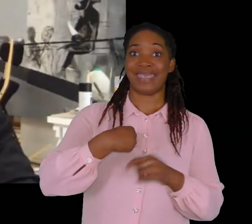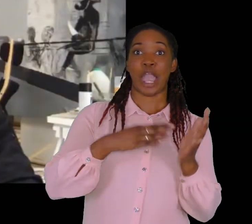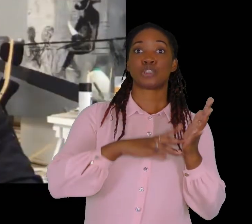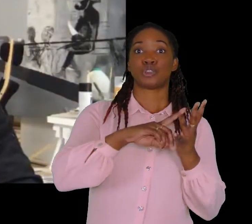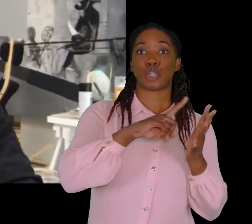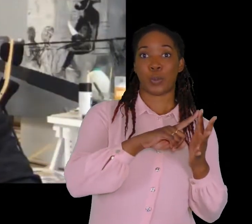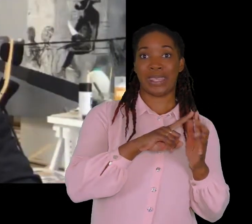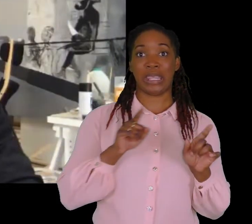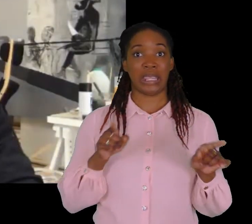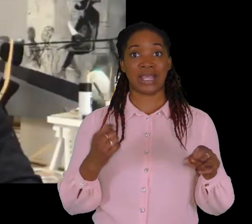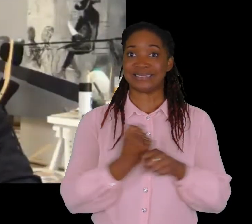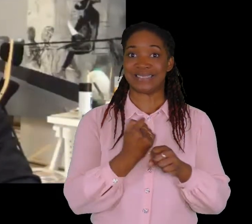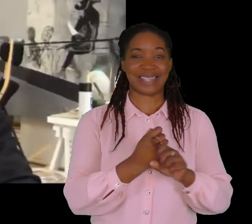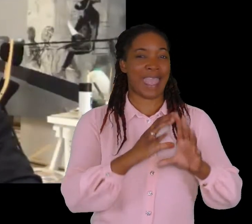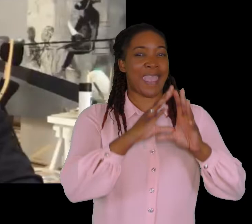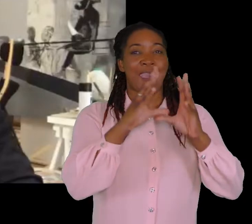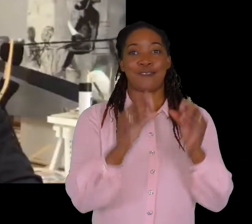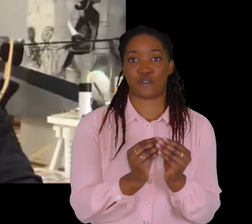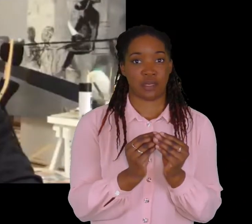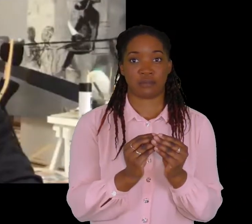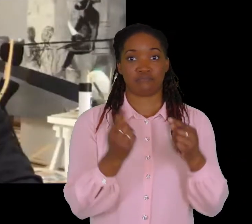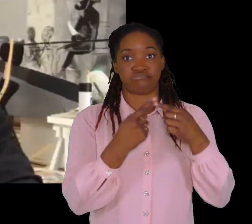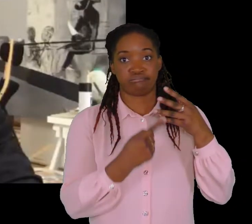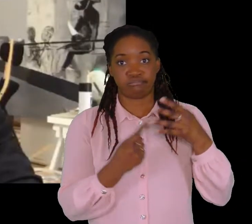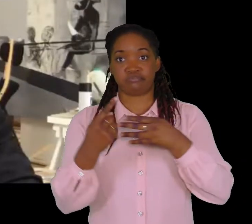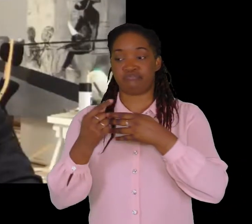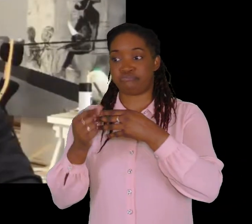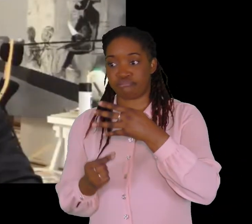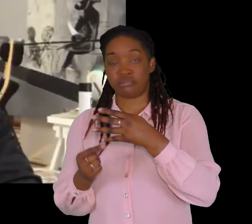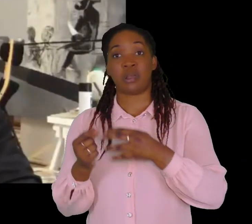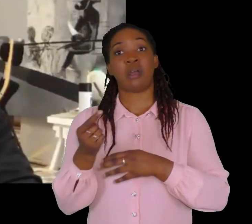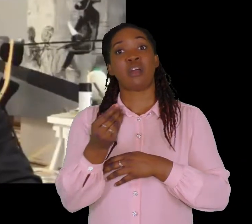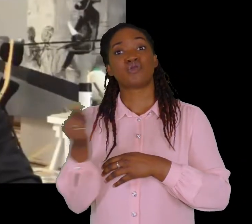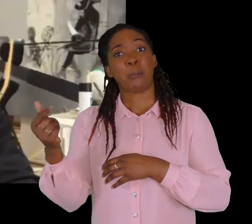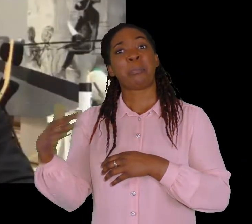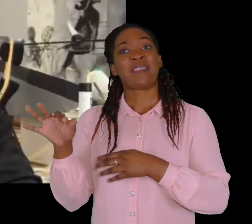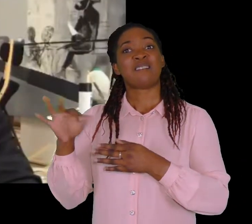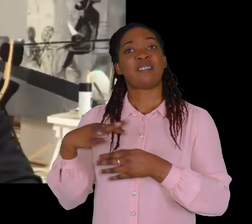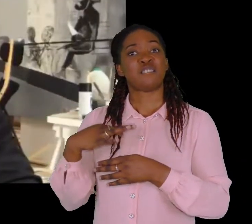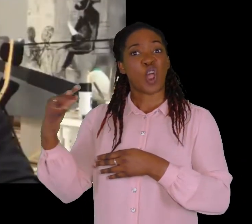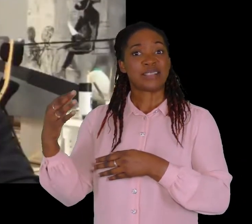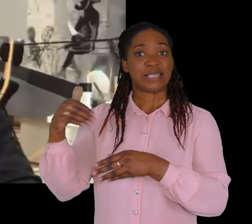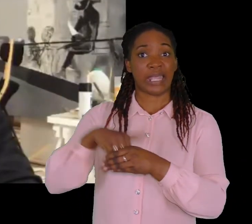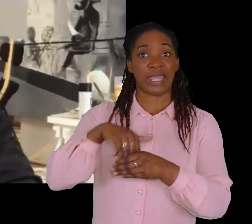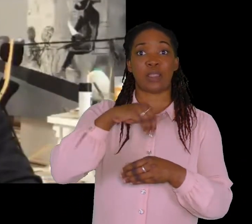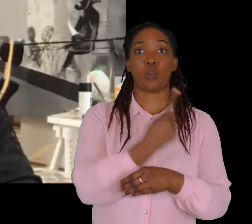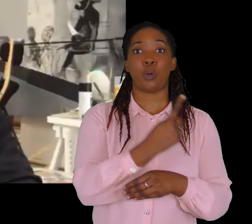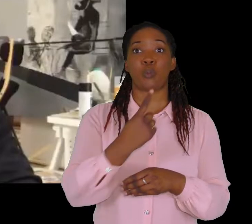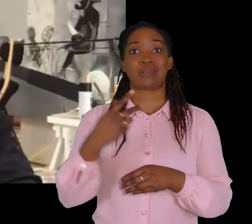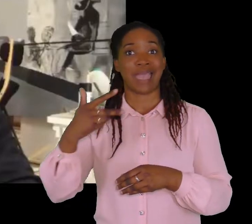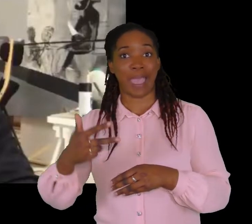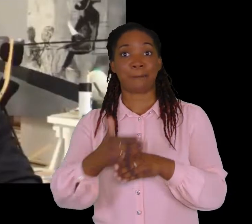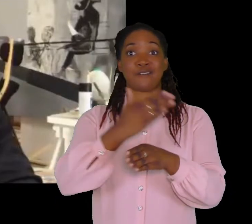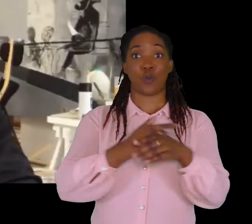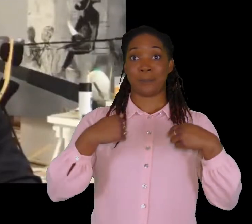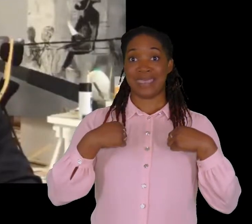I pretty much did everything that needed doing. Other people had volunteered and had worked at the 198 before my